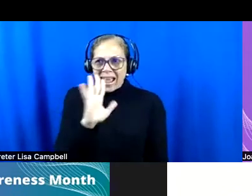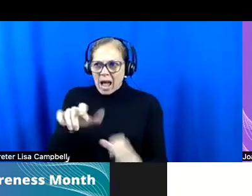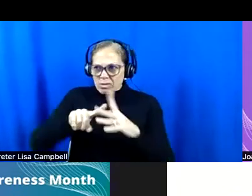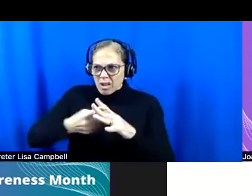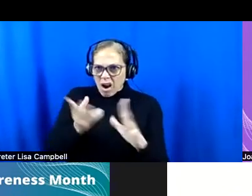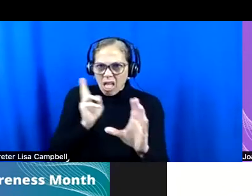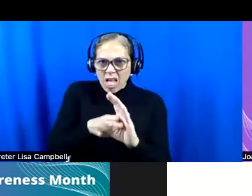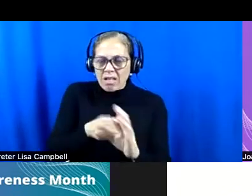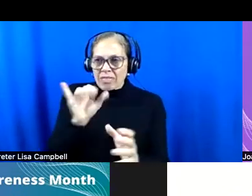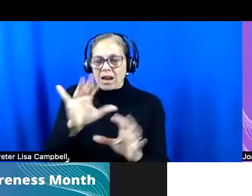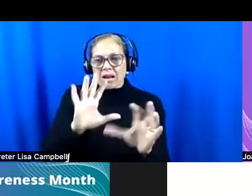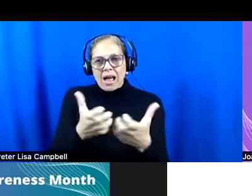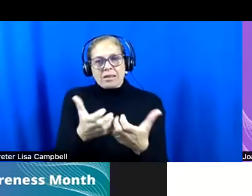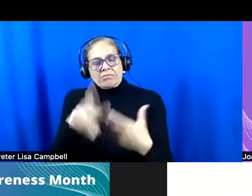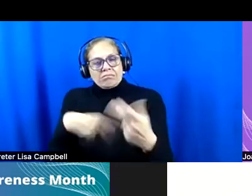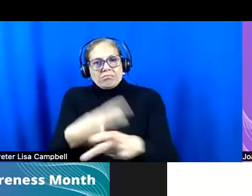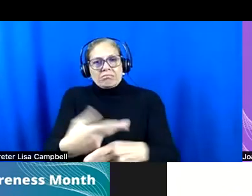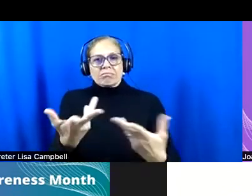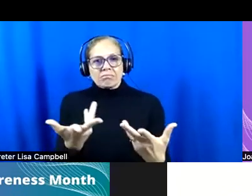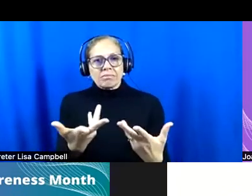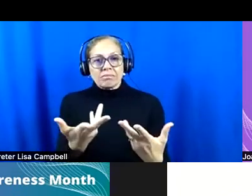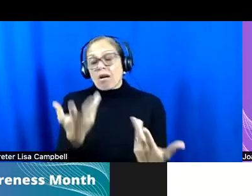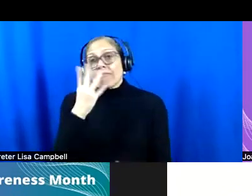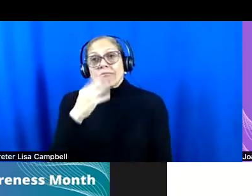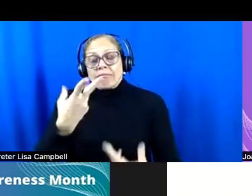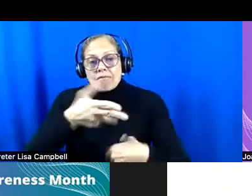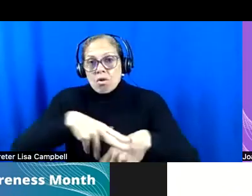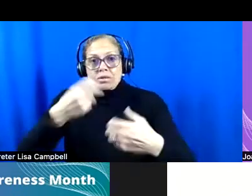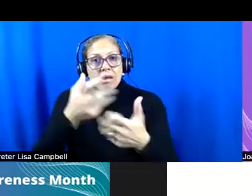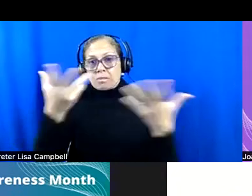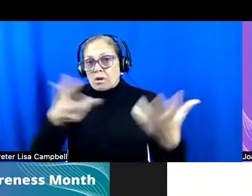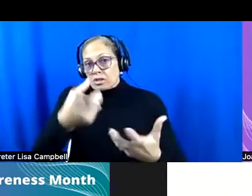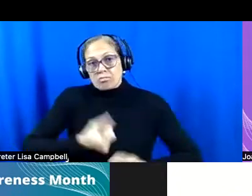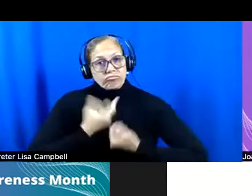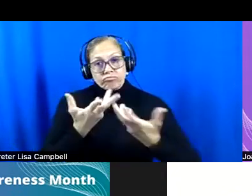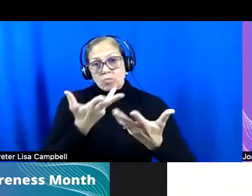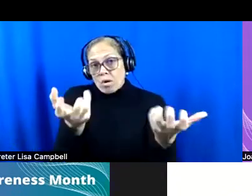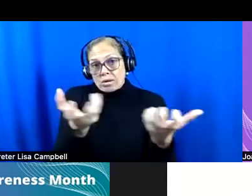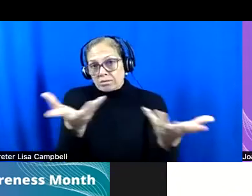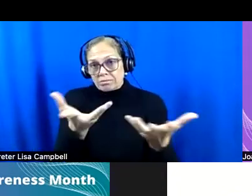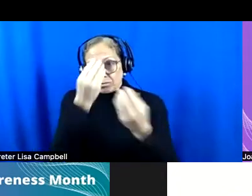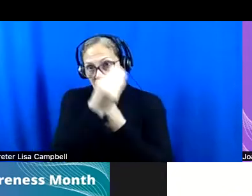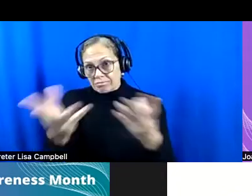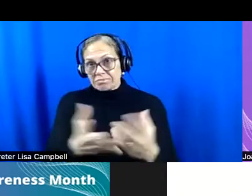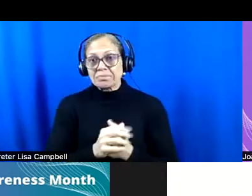are your experiences? As much as, of course, you feel inclined to share with us.